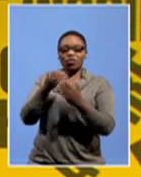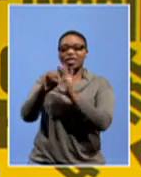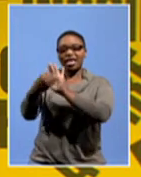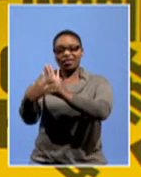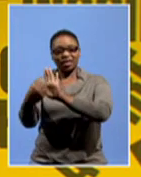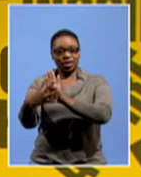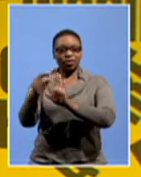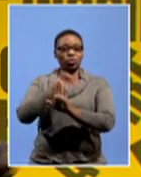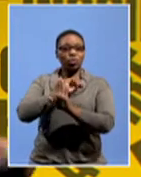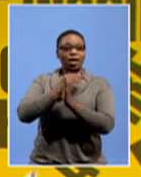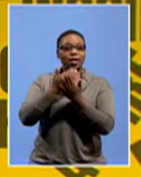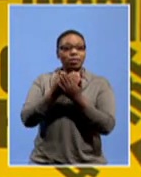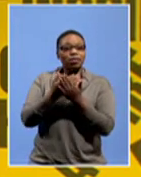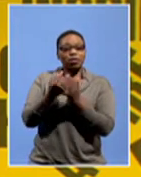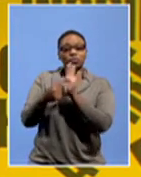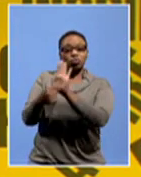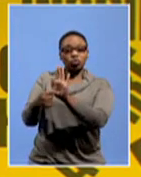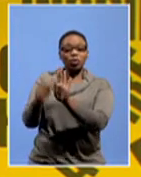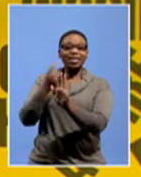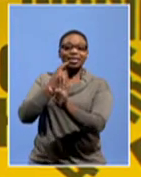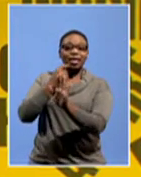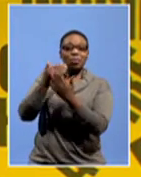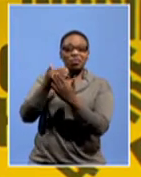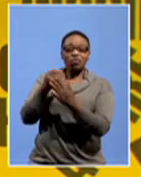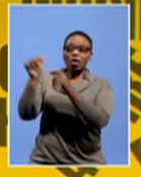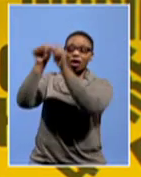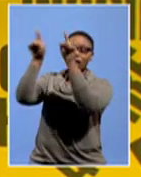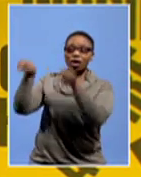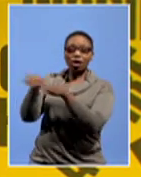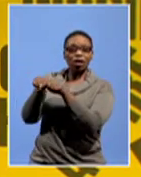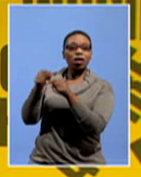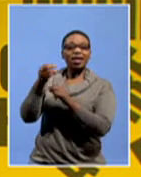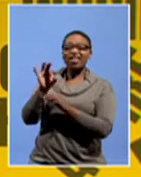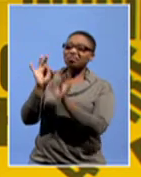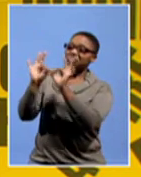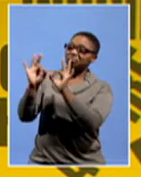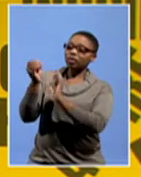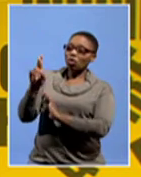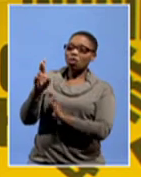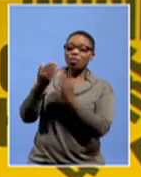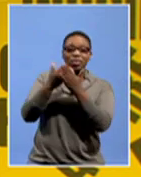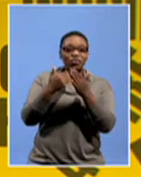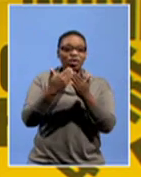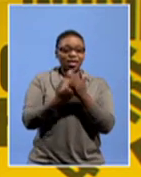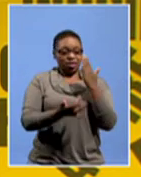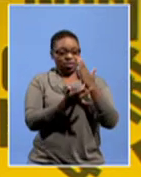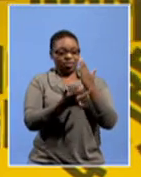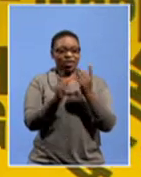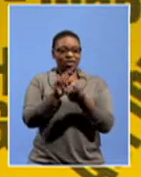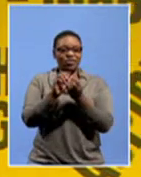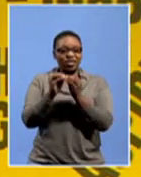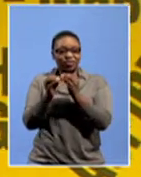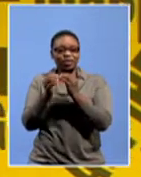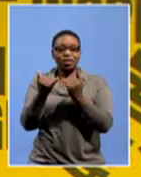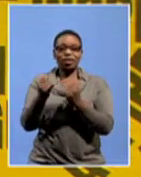a poster, for example, or a digital banner is legitimate or if even it's been digitally altered. To tell us more, we're joined